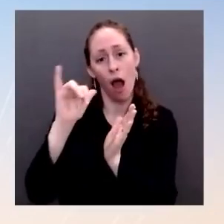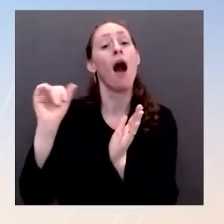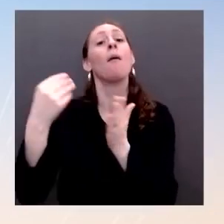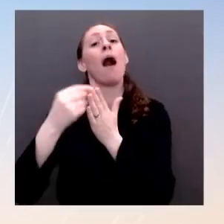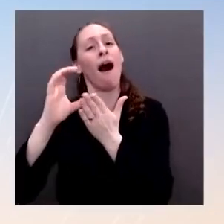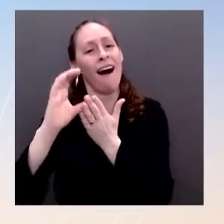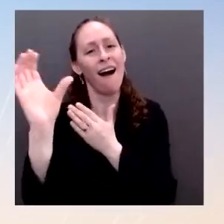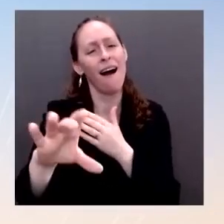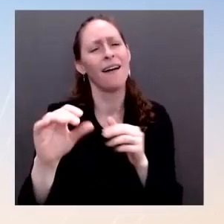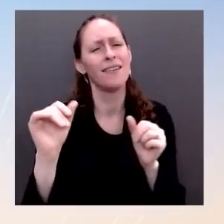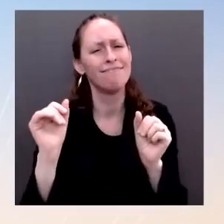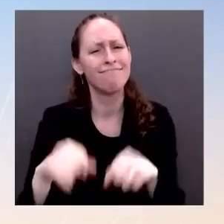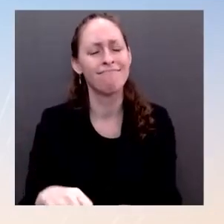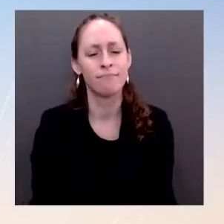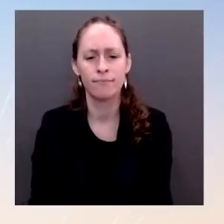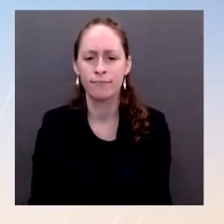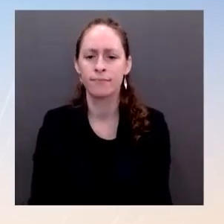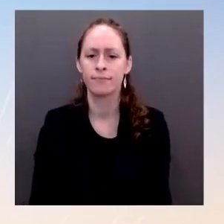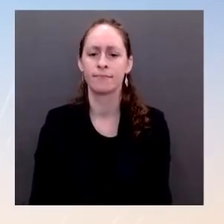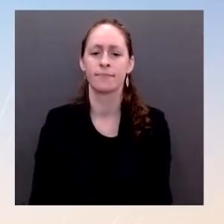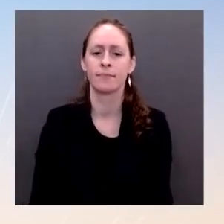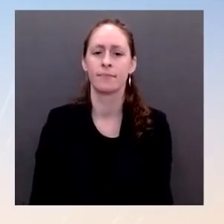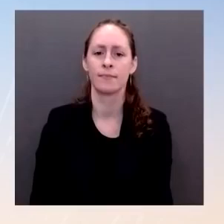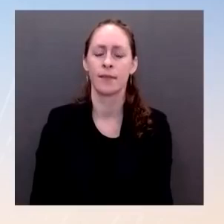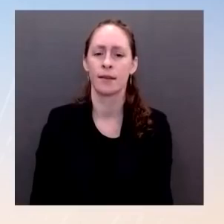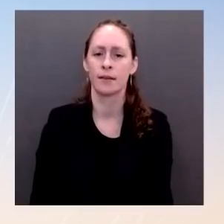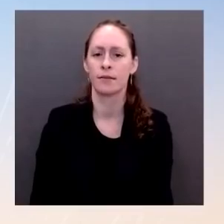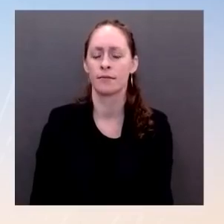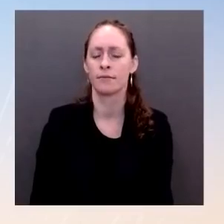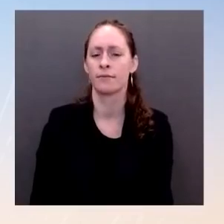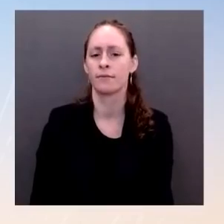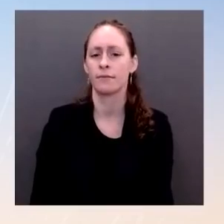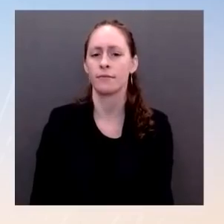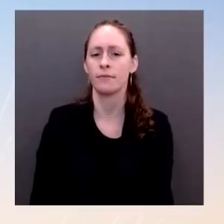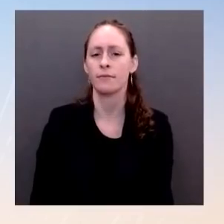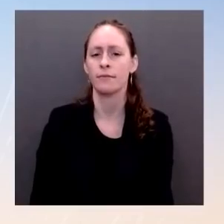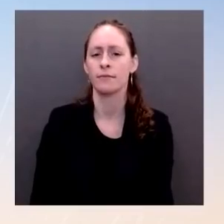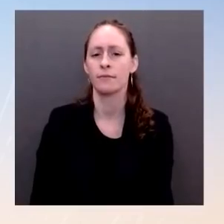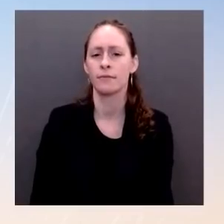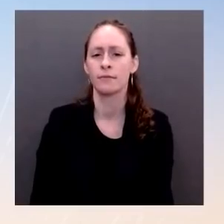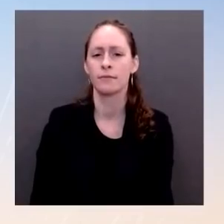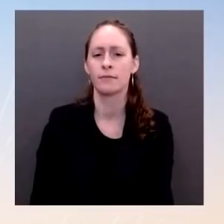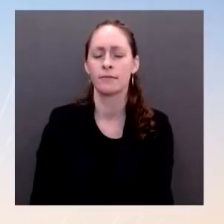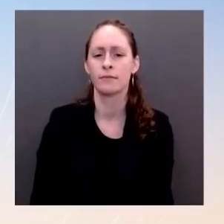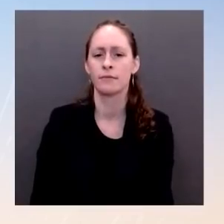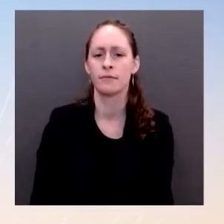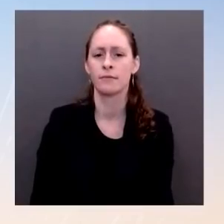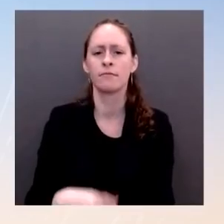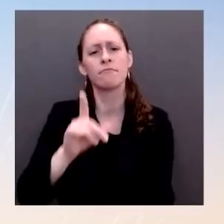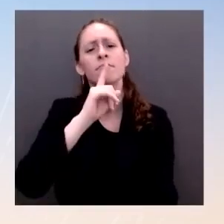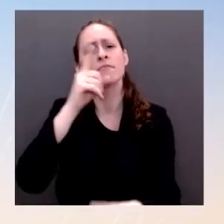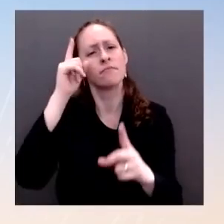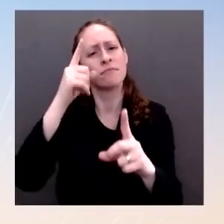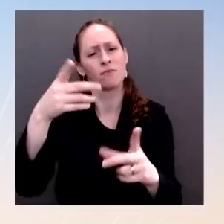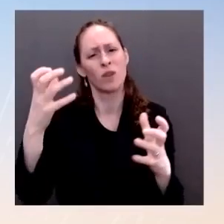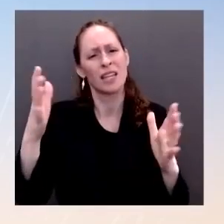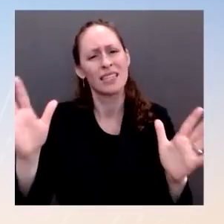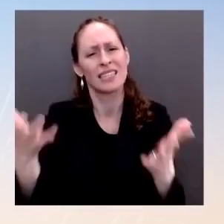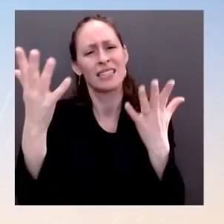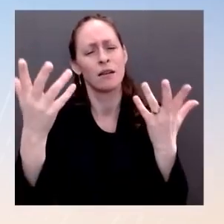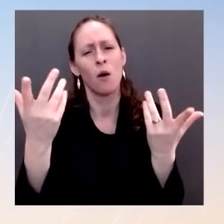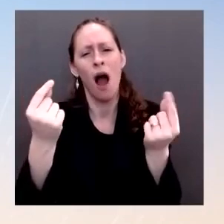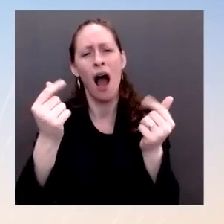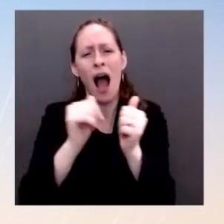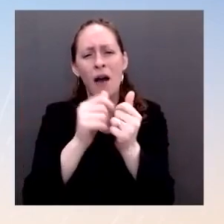is the White House, obviously this money goes out to states. Yeah. But how is the White House exerting pressure? The How are Department you of making Education sure? is really the primary